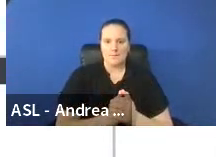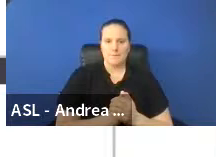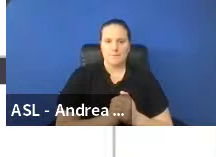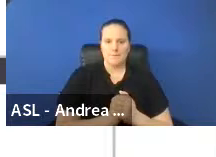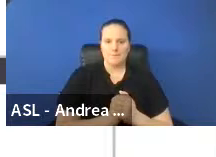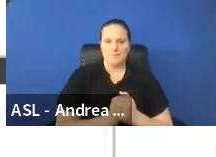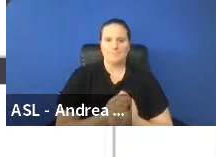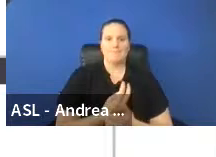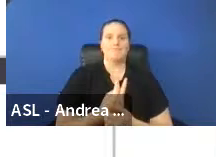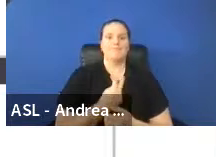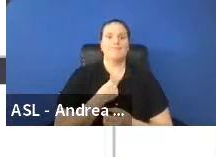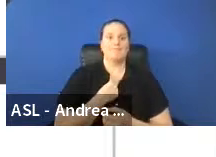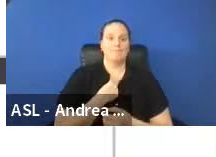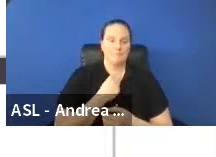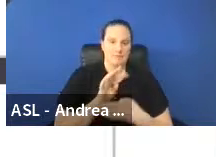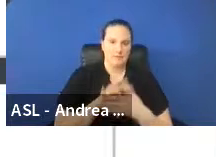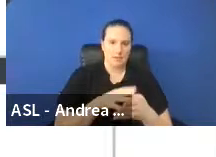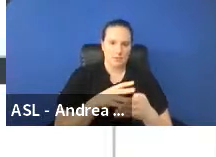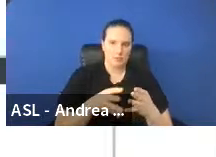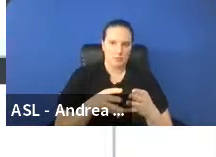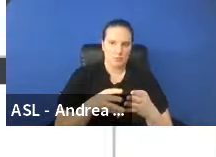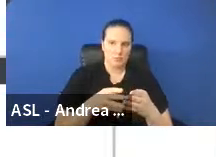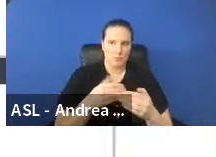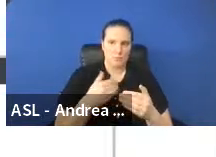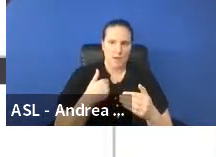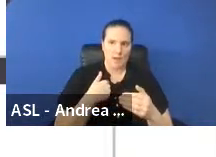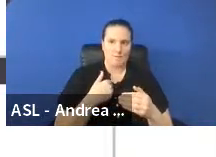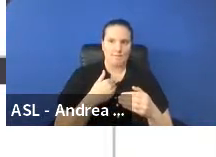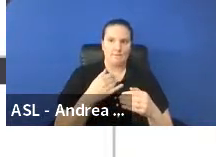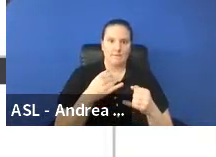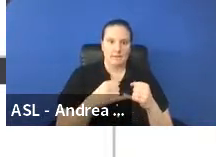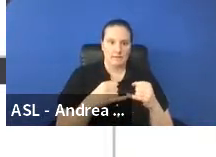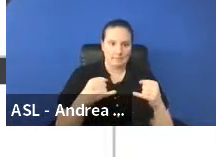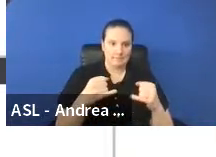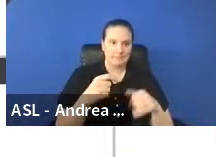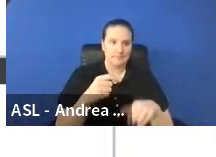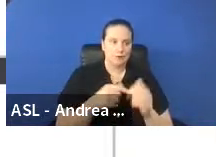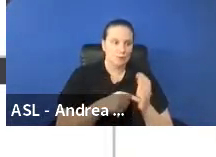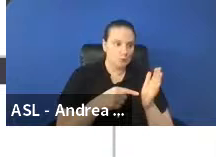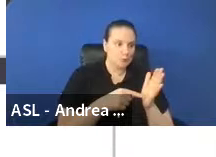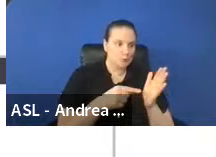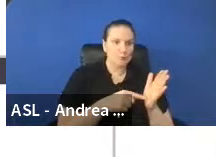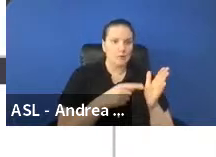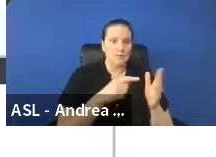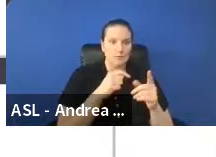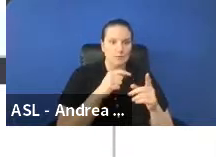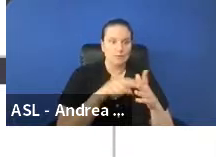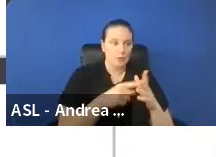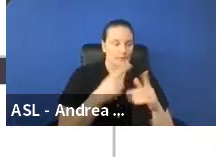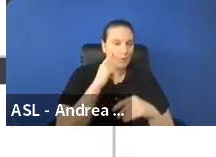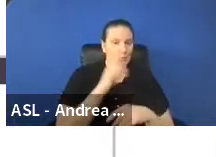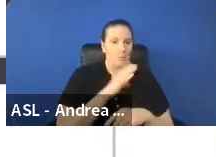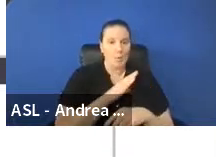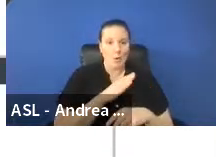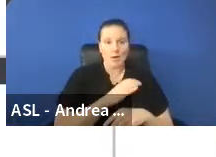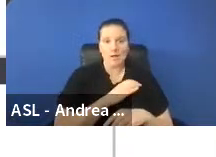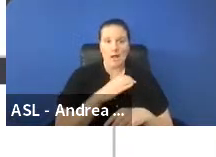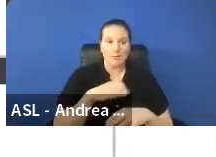tight schedule. We have windows that we need to hit for boards and councils. So we will